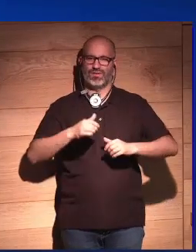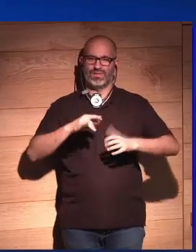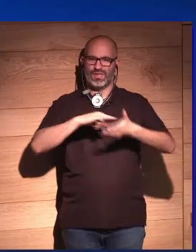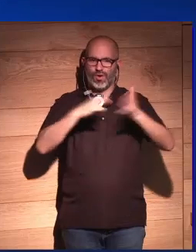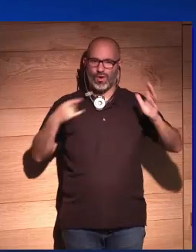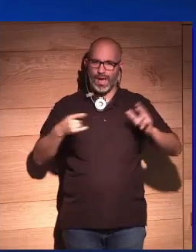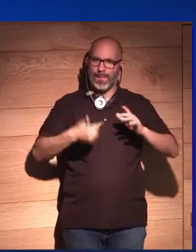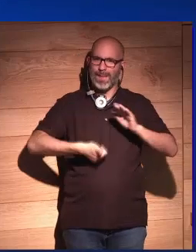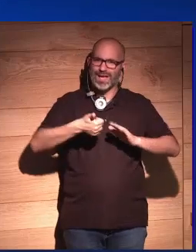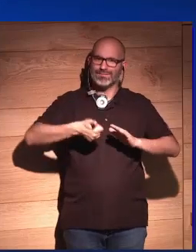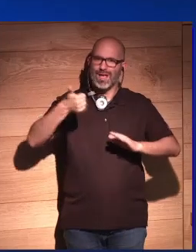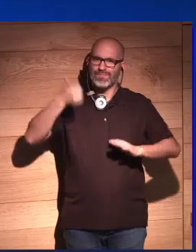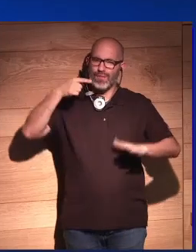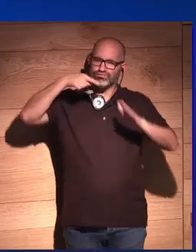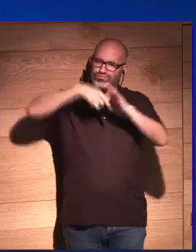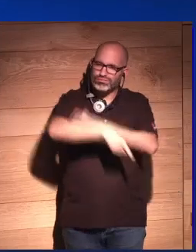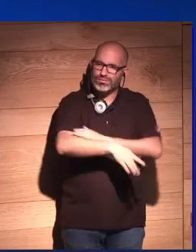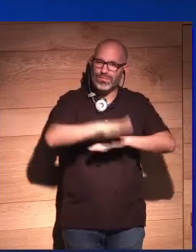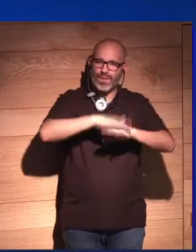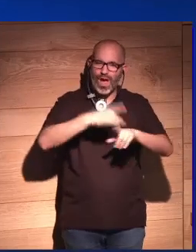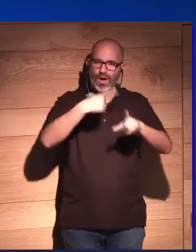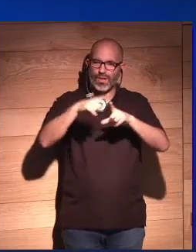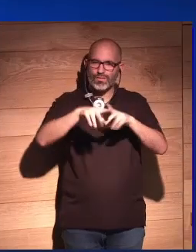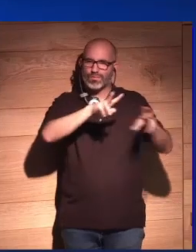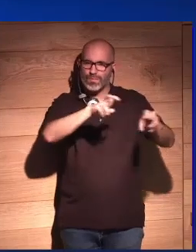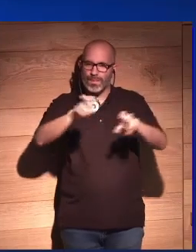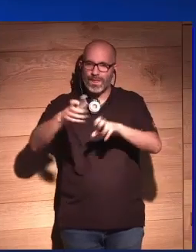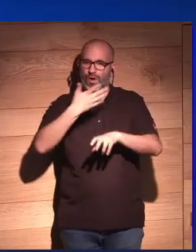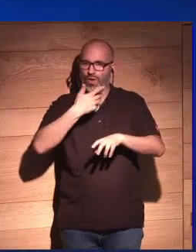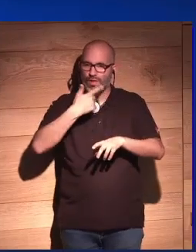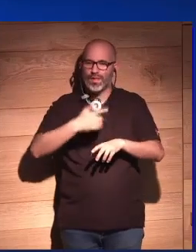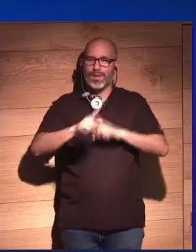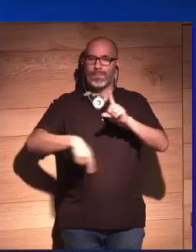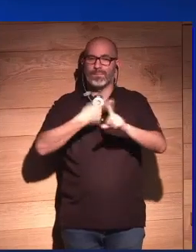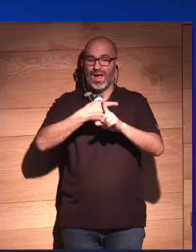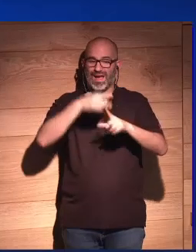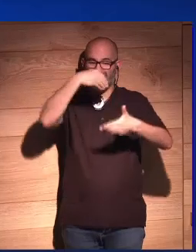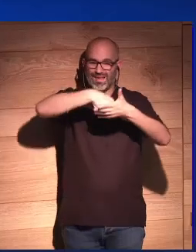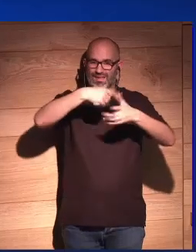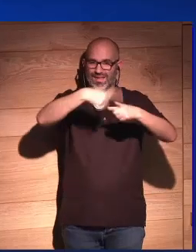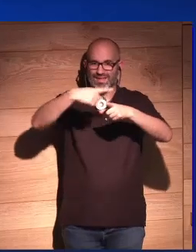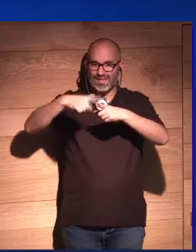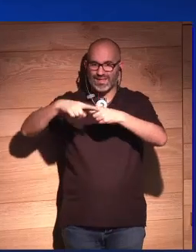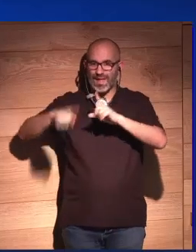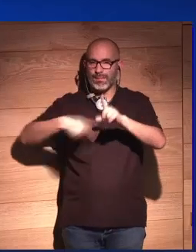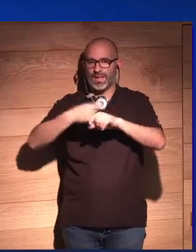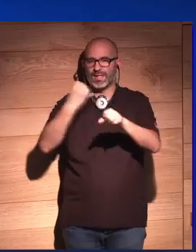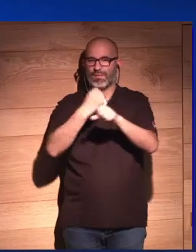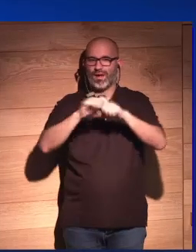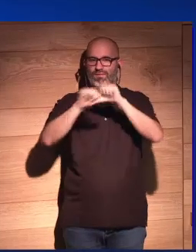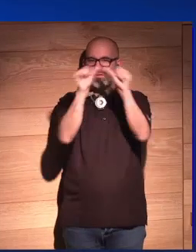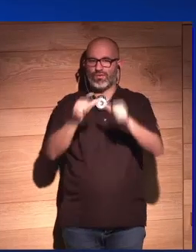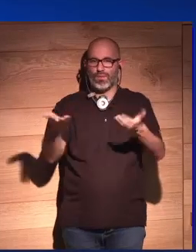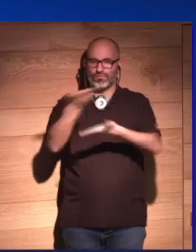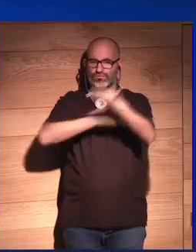fore that are different but also work together. And where this is going to end up, where